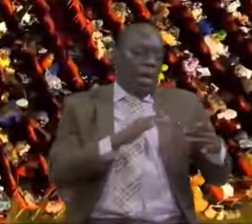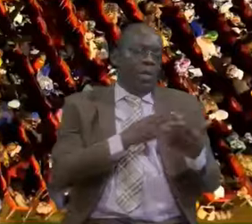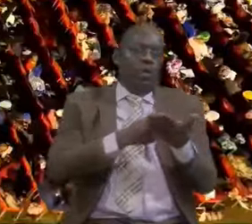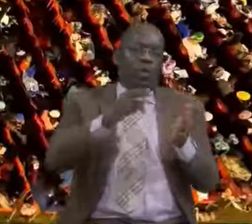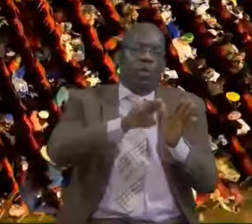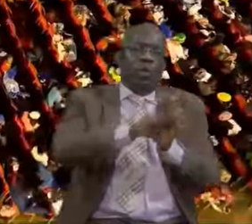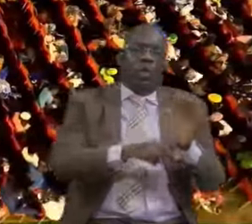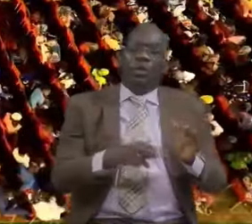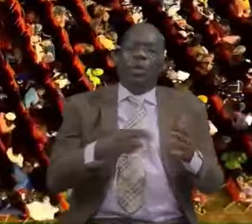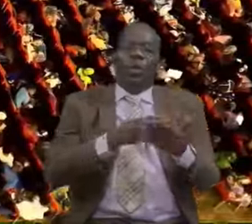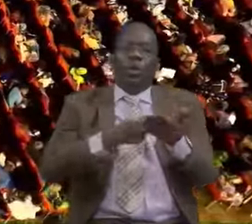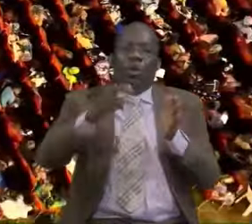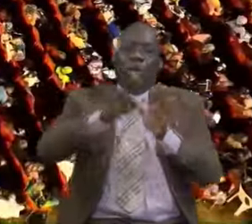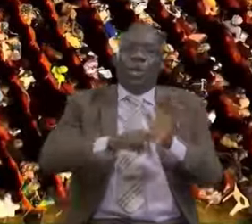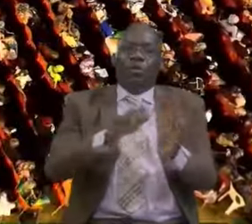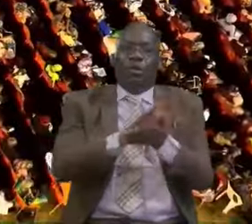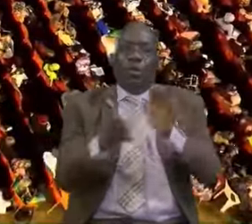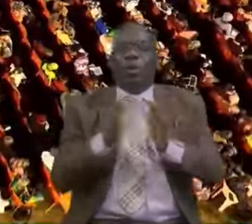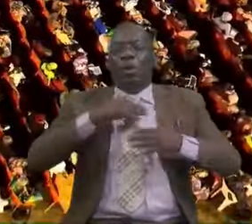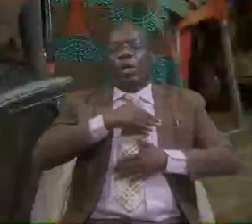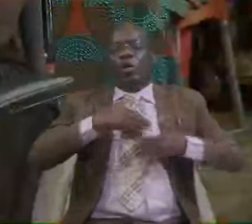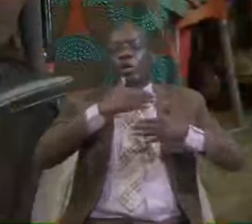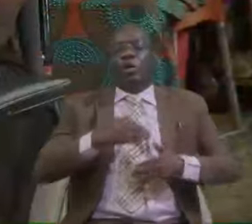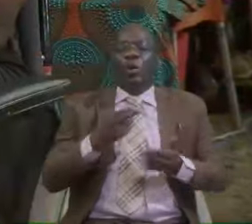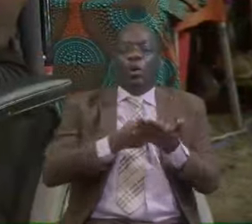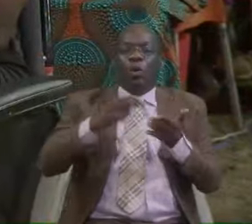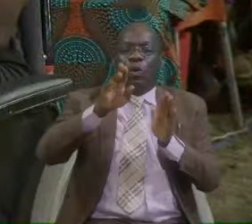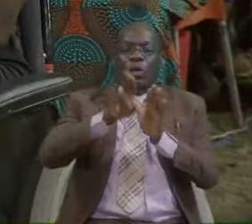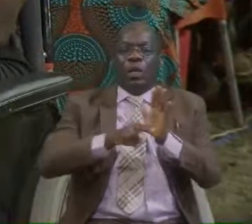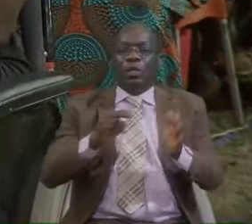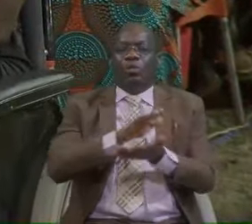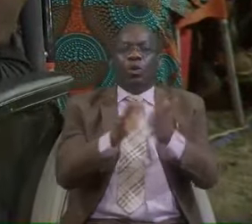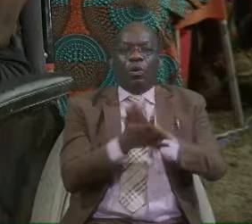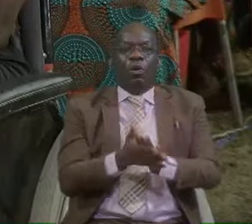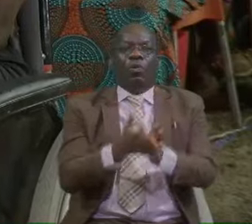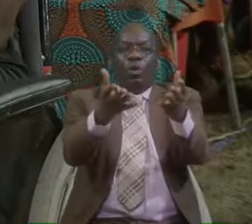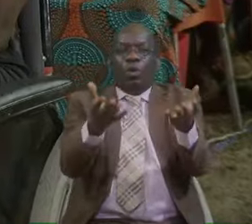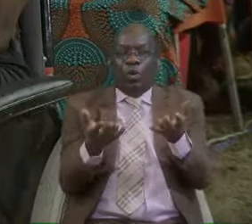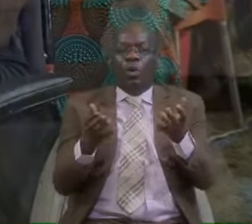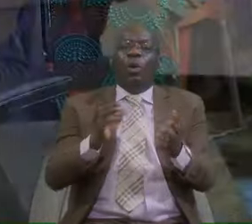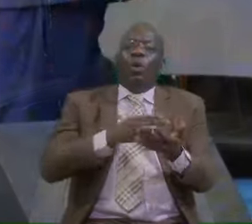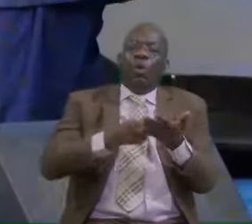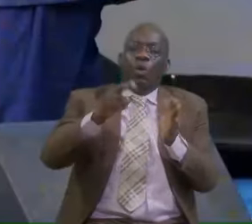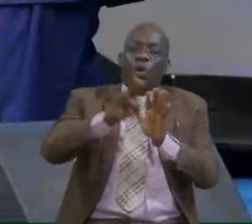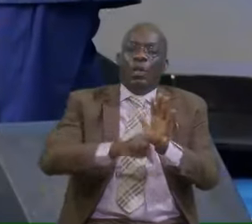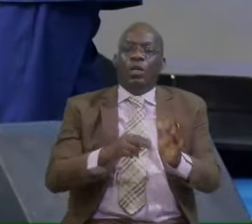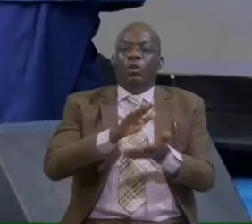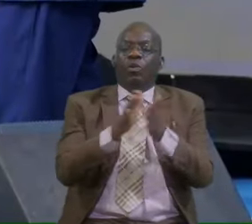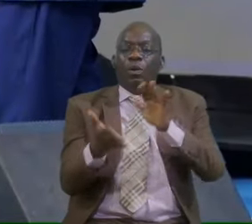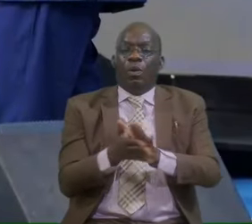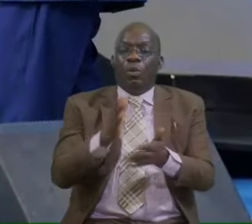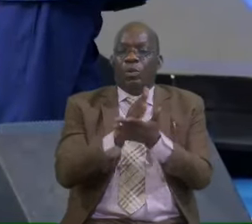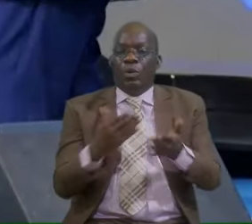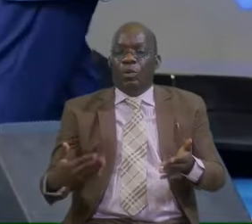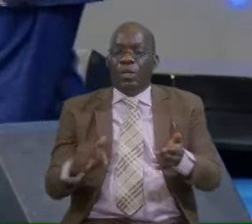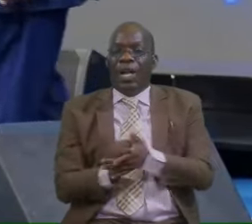becomes enjoyable. Holiness becomes desirable. Holiness becomes something you